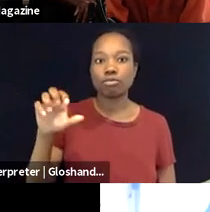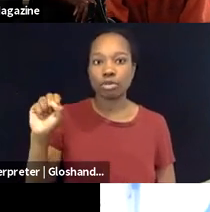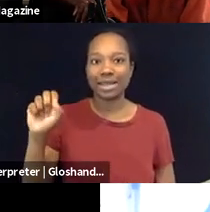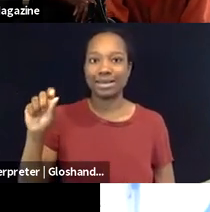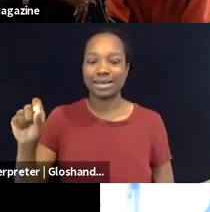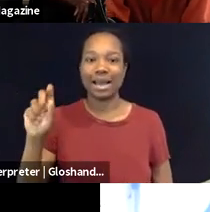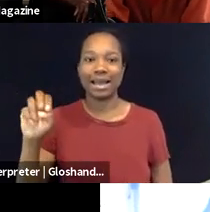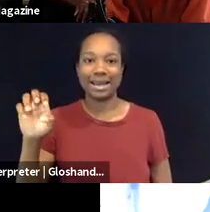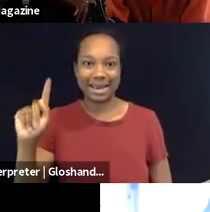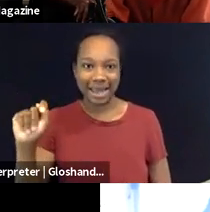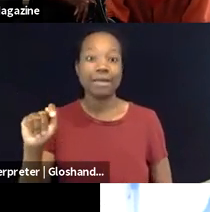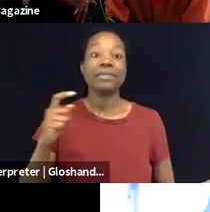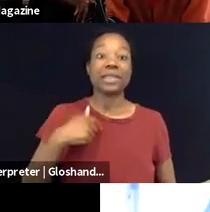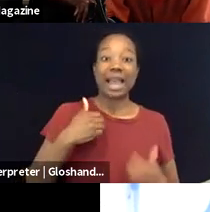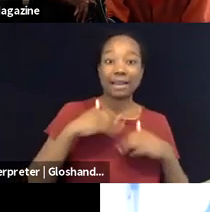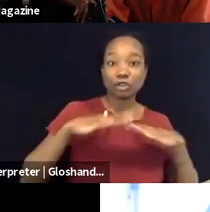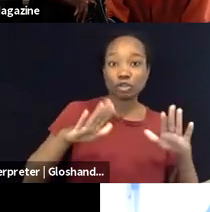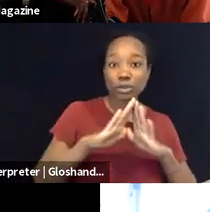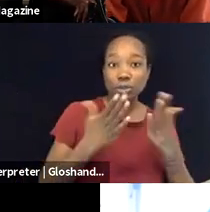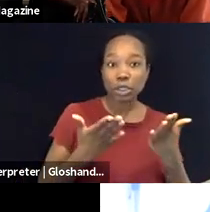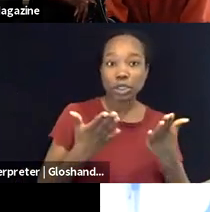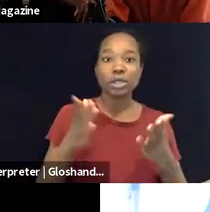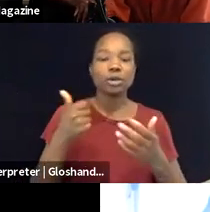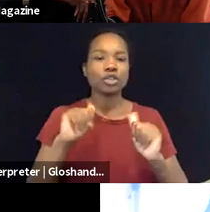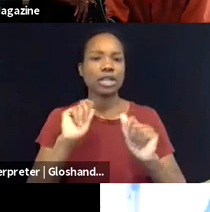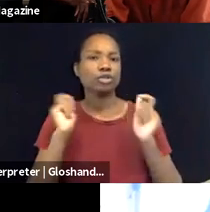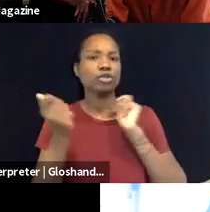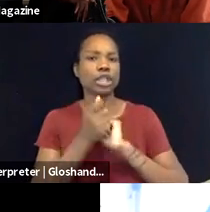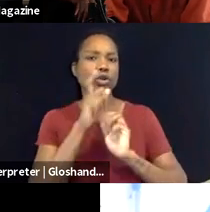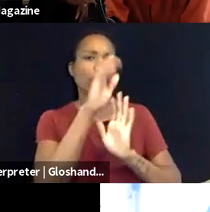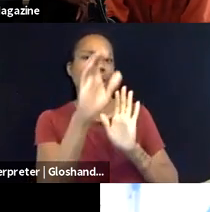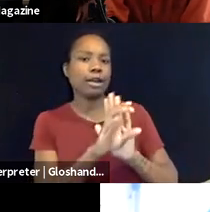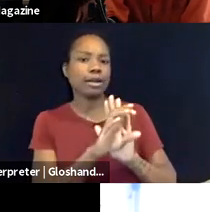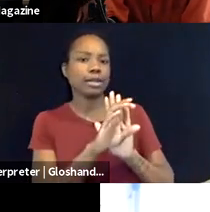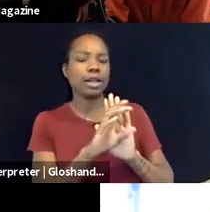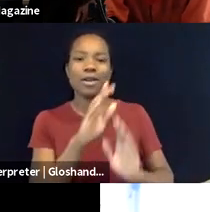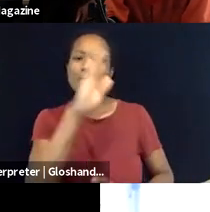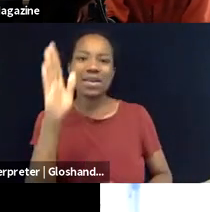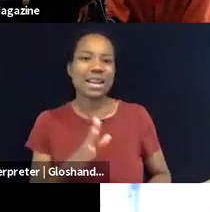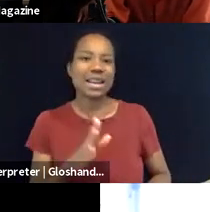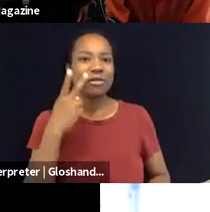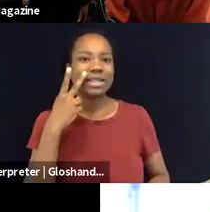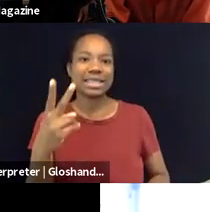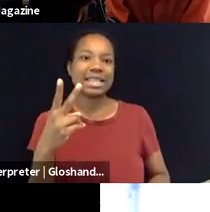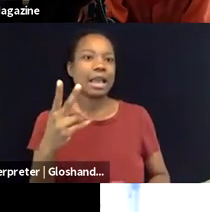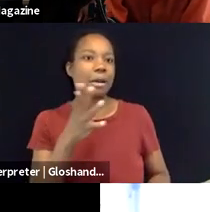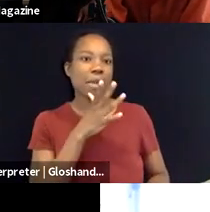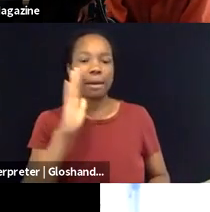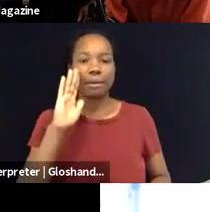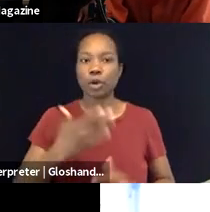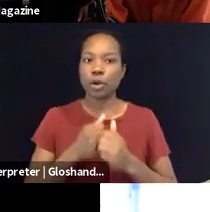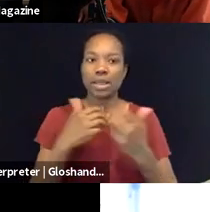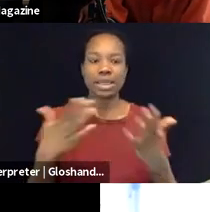change the protagonist. We never see a houseless mama and daughter as a protagonist. Get yourself a copy